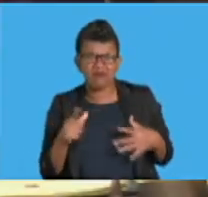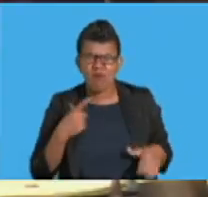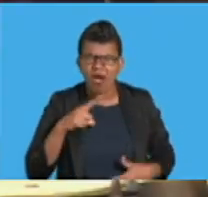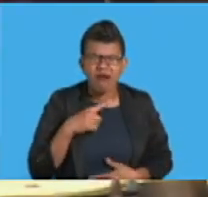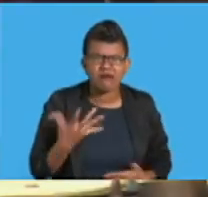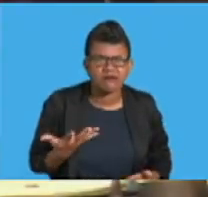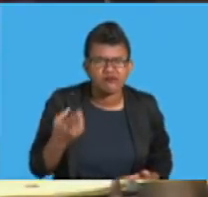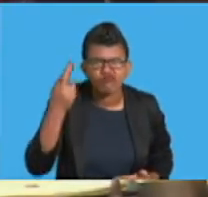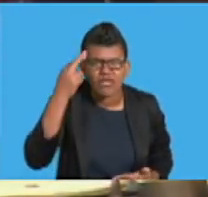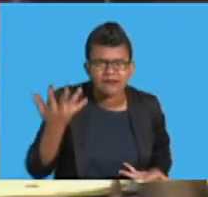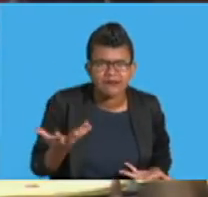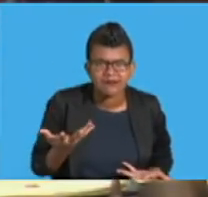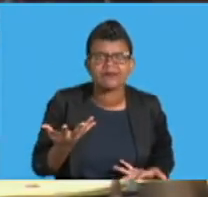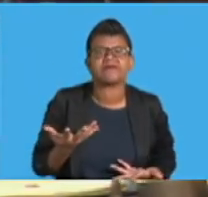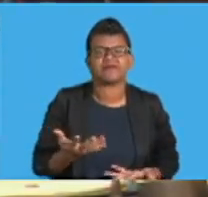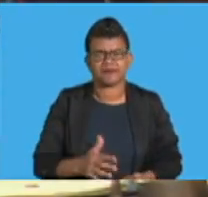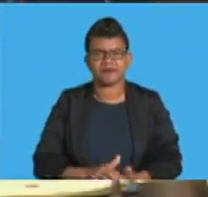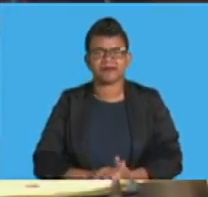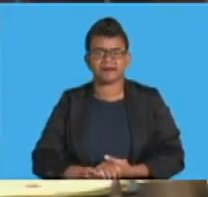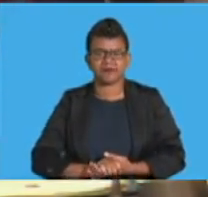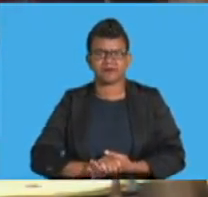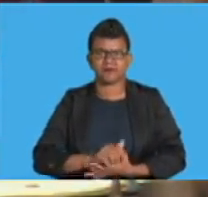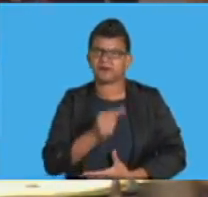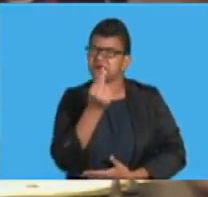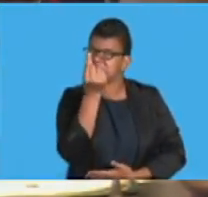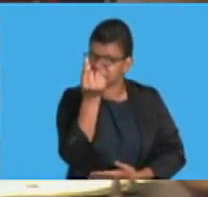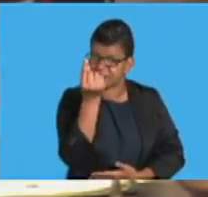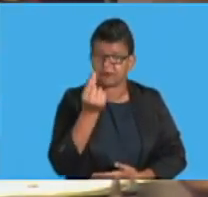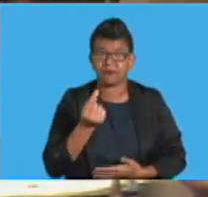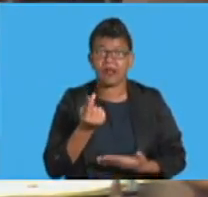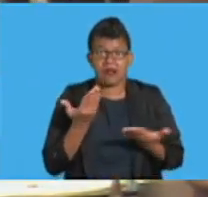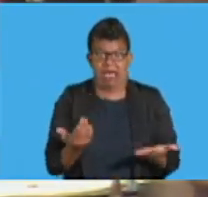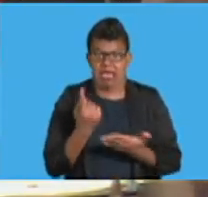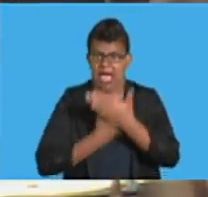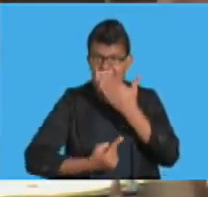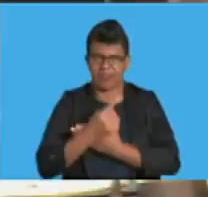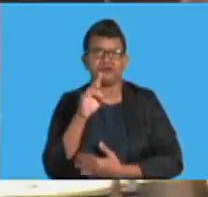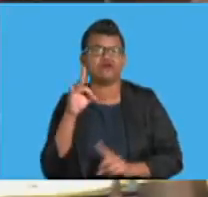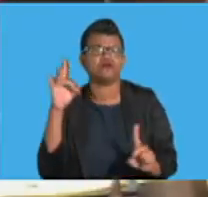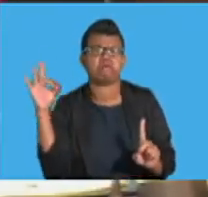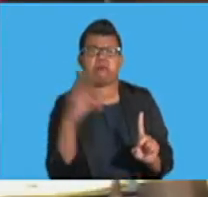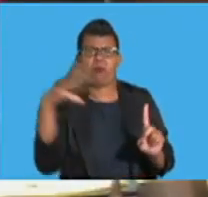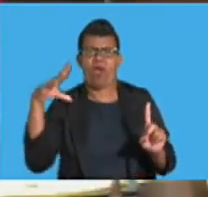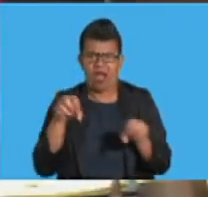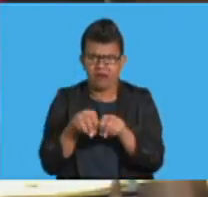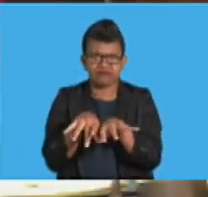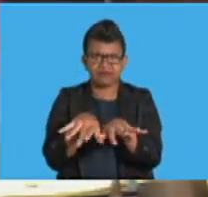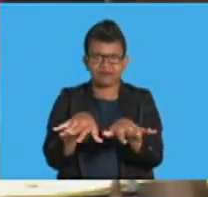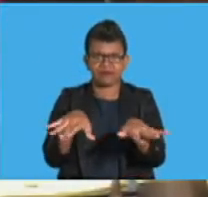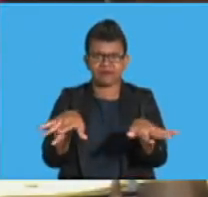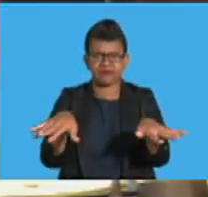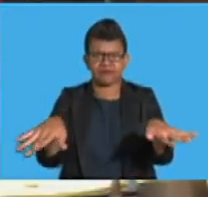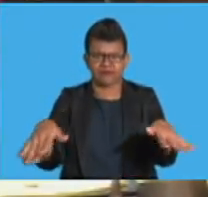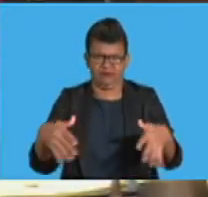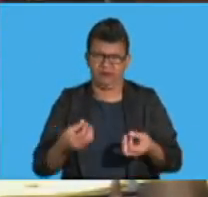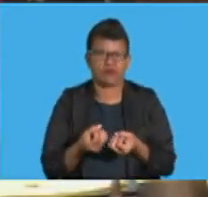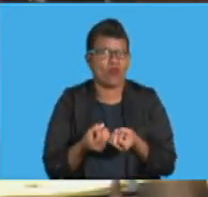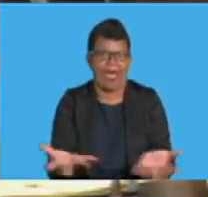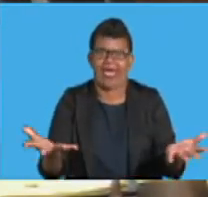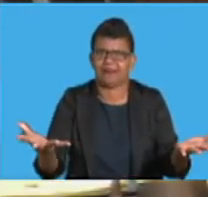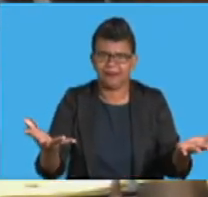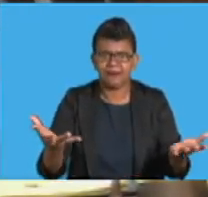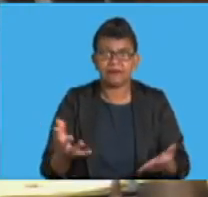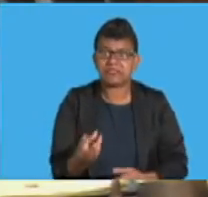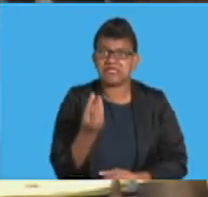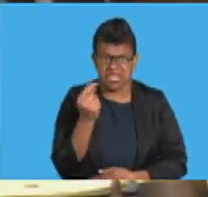much. Unfortunately, a free and a democratic environment of freedom of speech to say and preach such malice can be